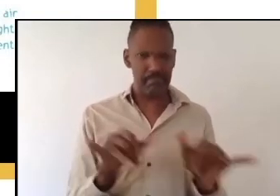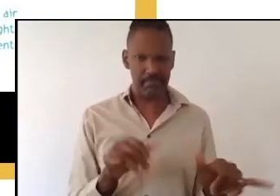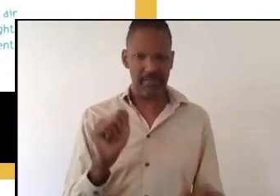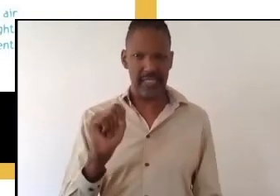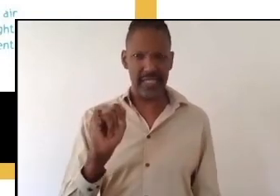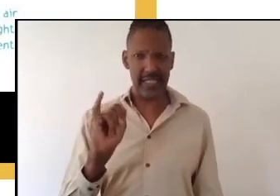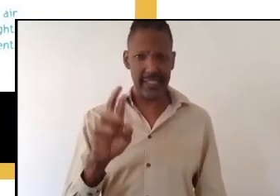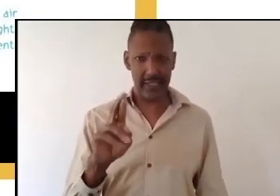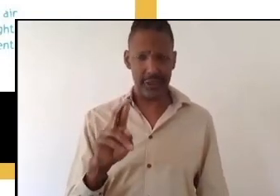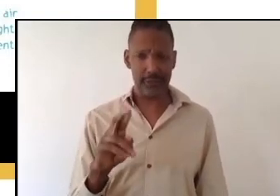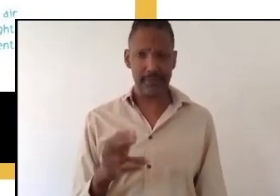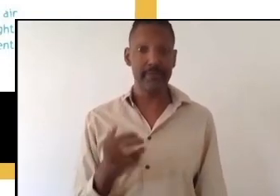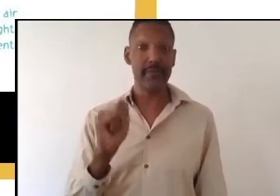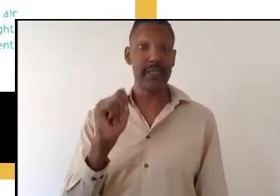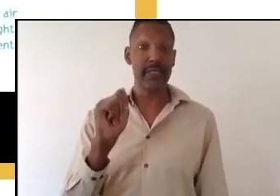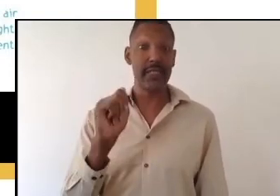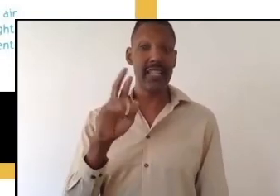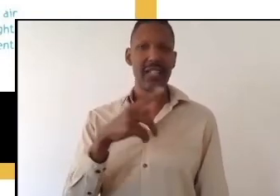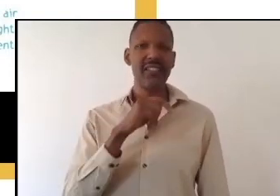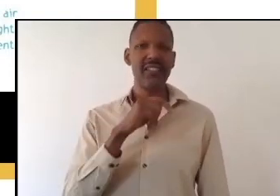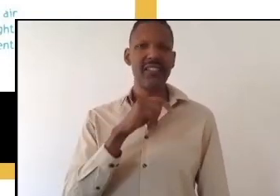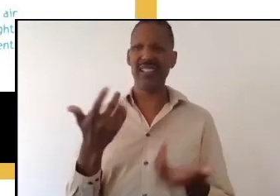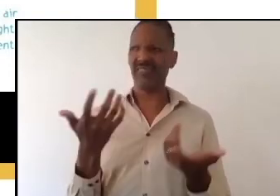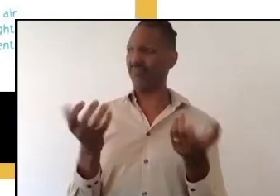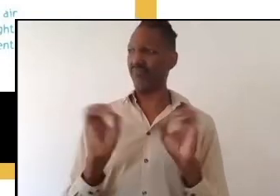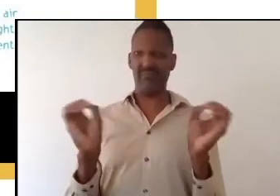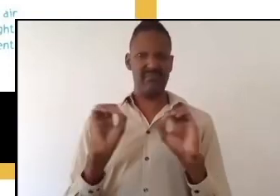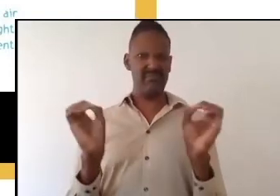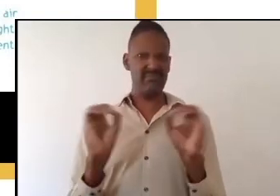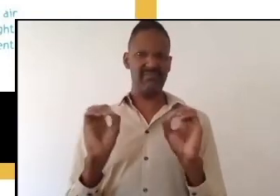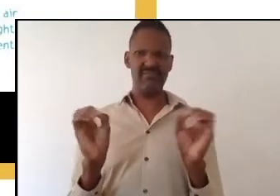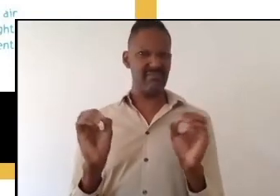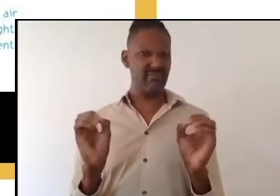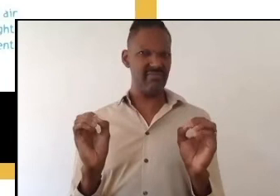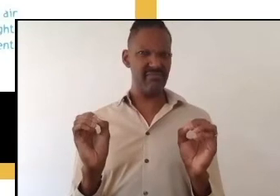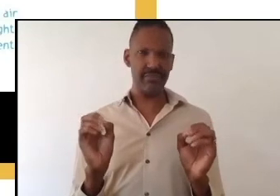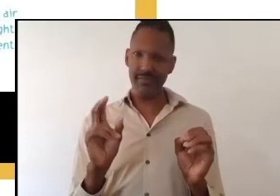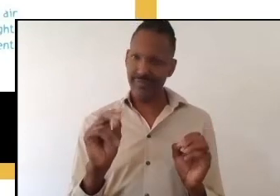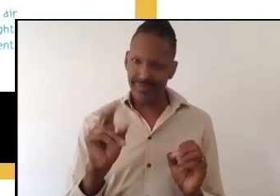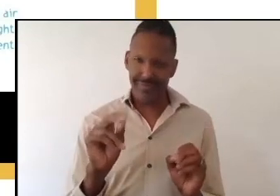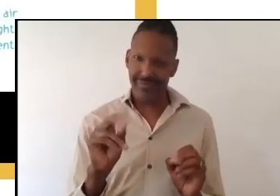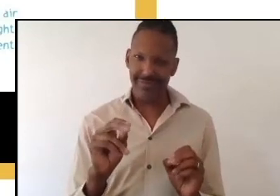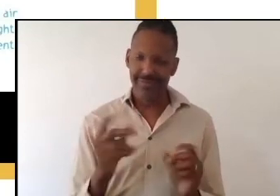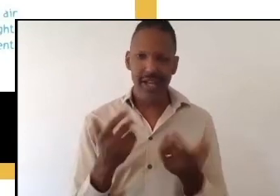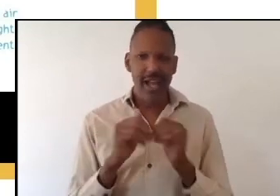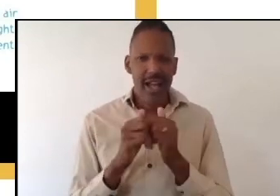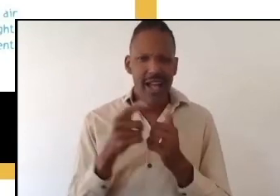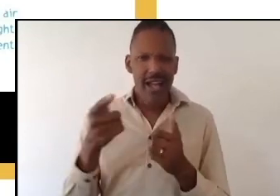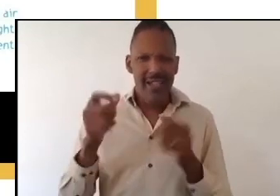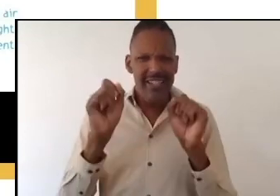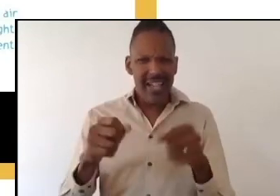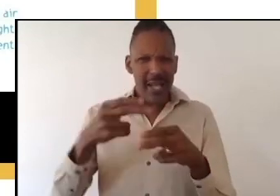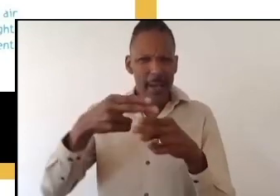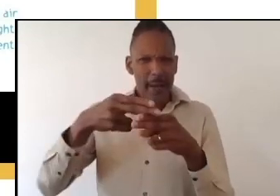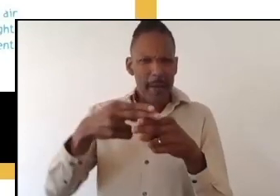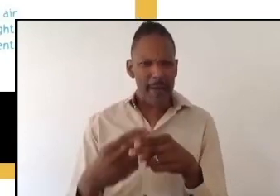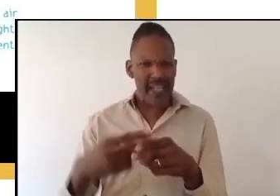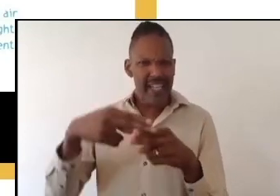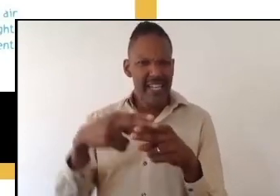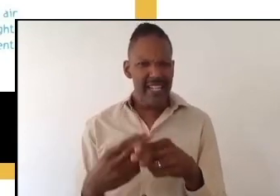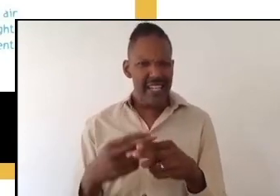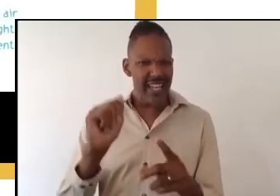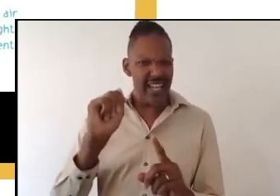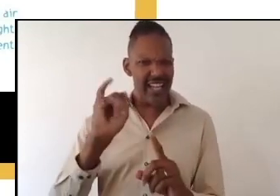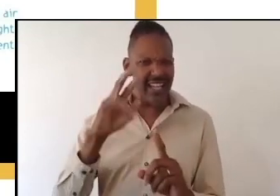nothing. How can you weigh air? You can't weigh air like you weigh yourself. It